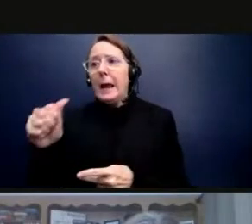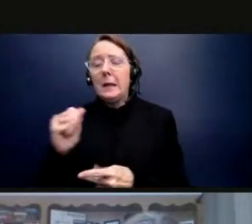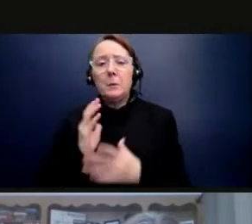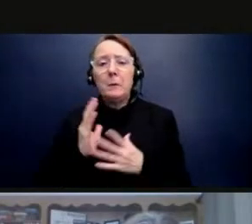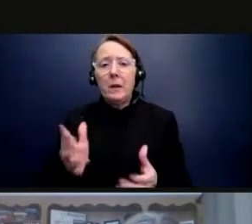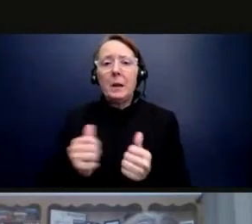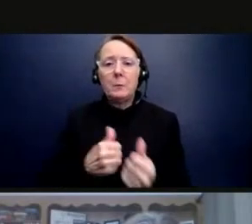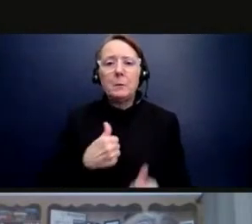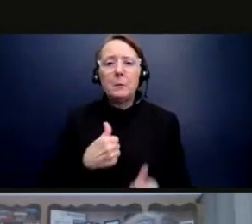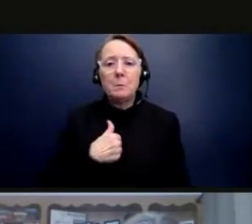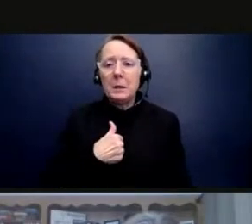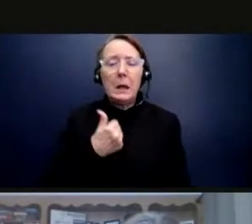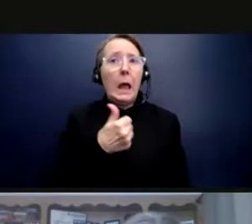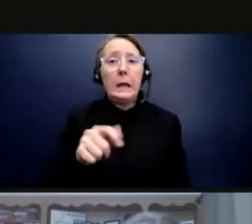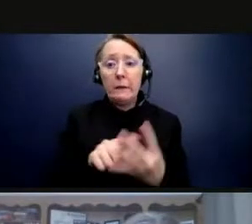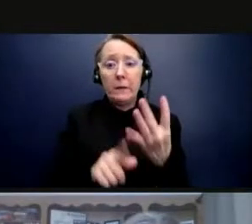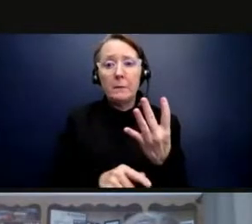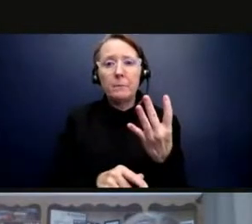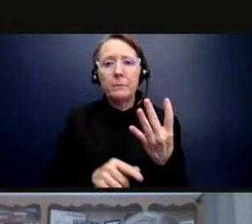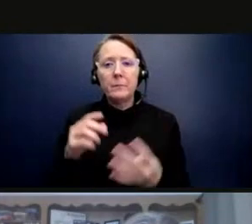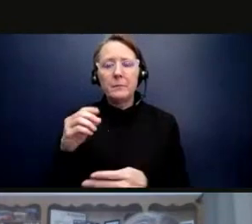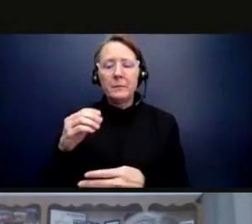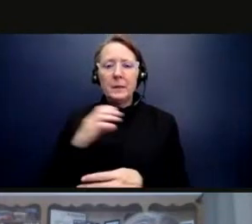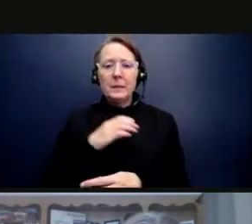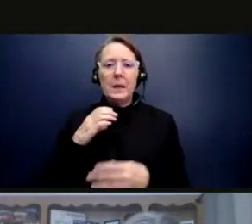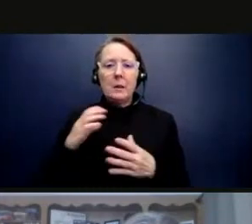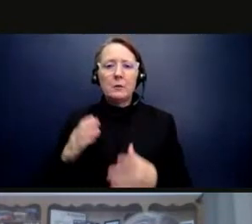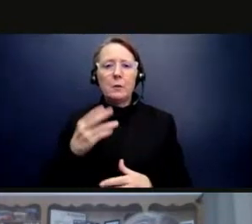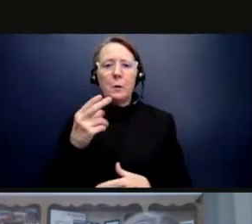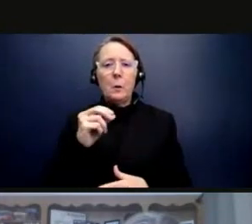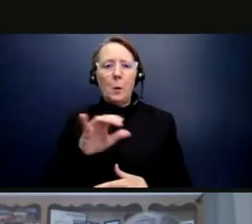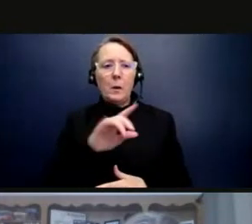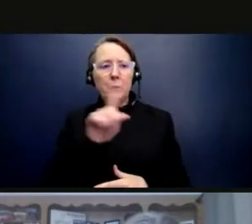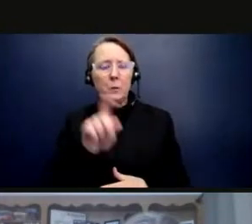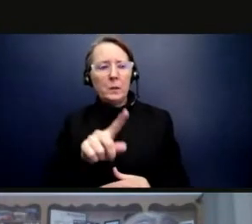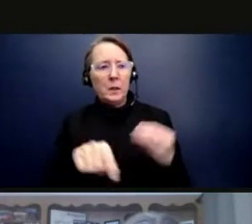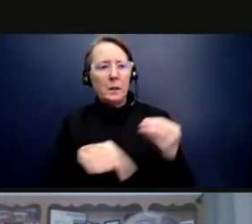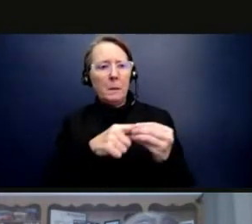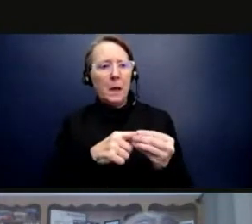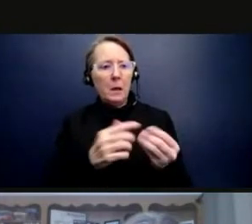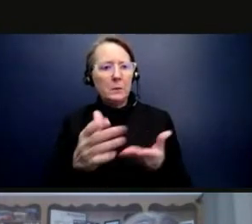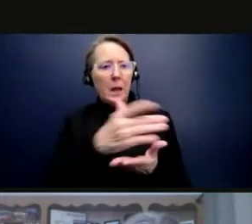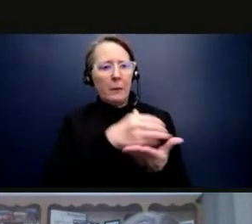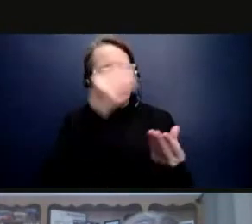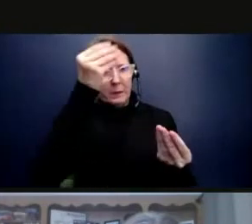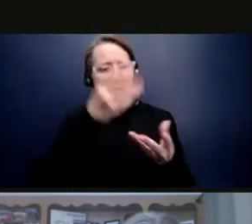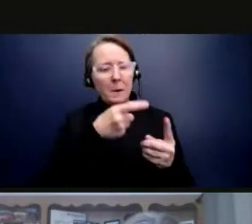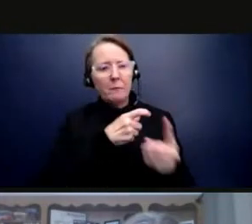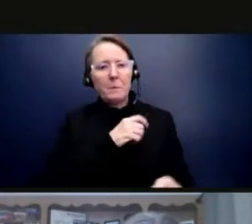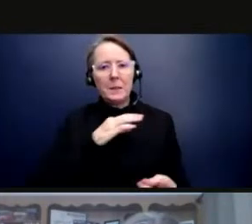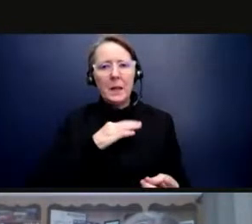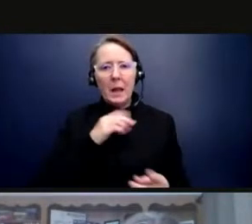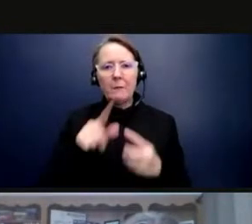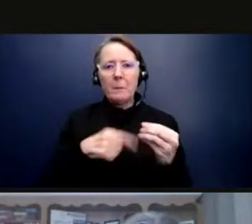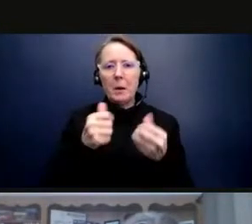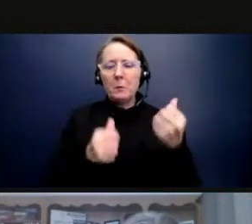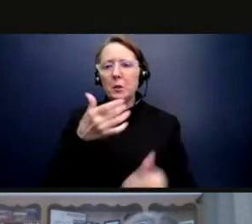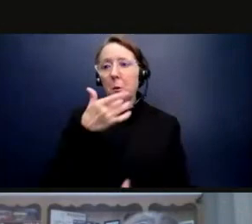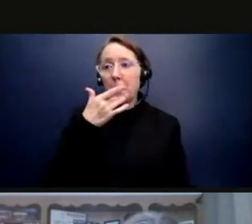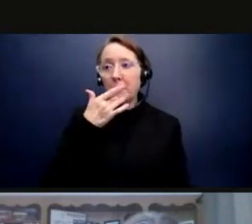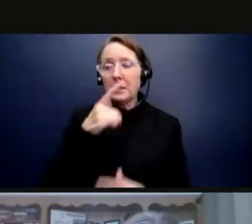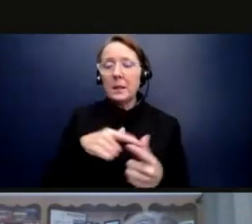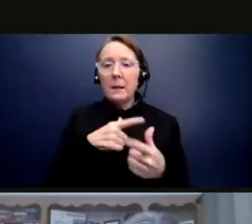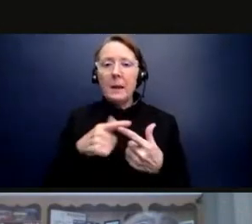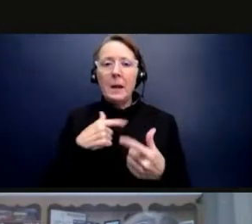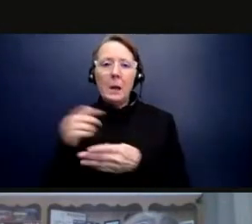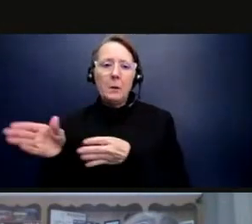me. I think the Councilor Hoy question on, getting information from staff as to which ones are preferential, I would then gravitate more